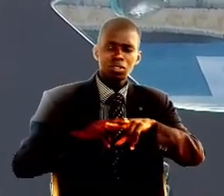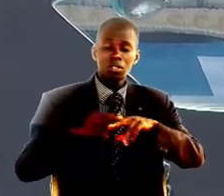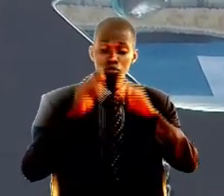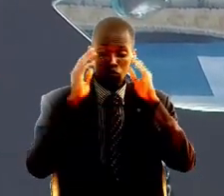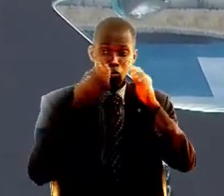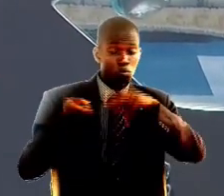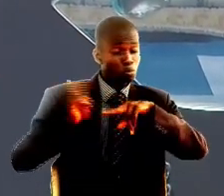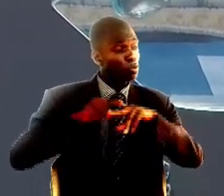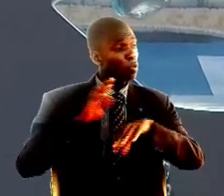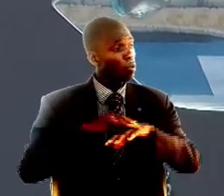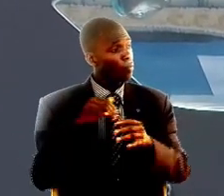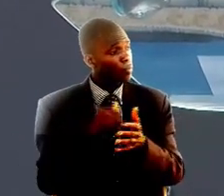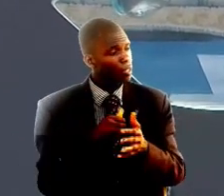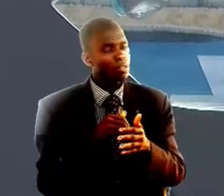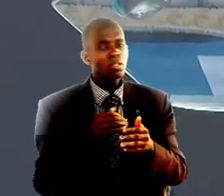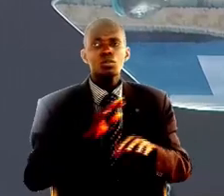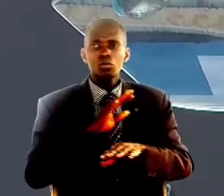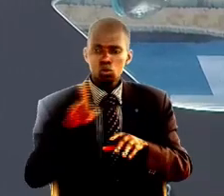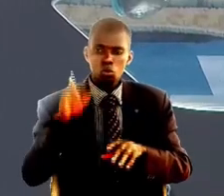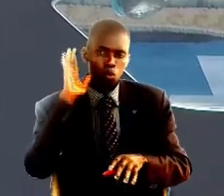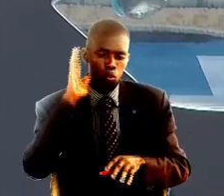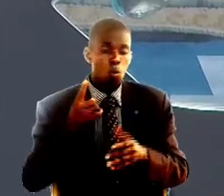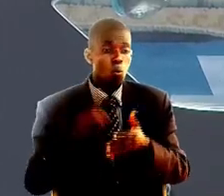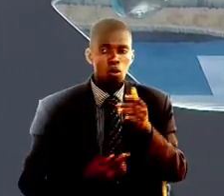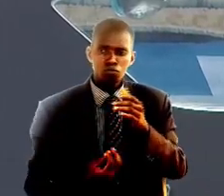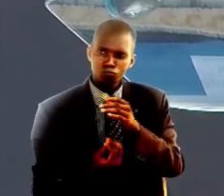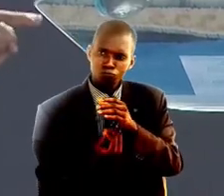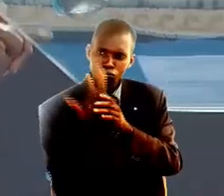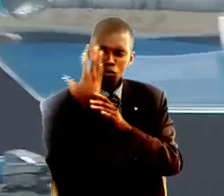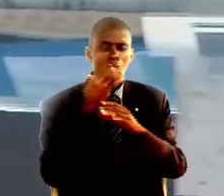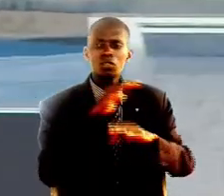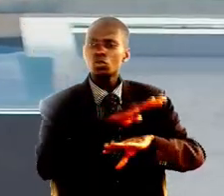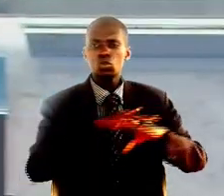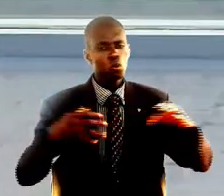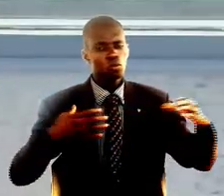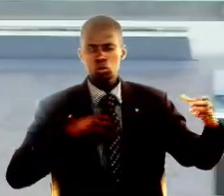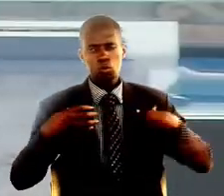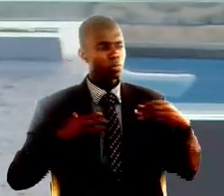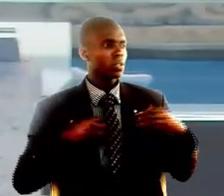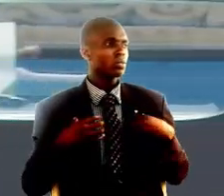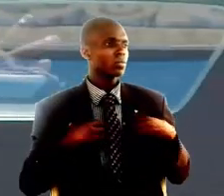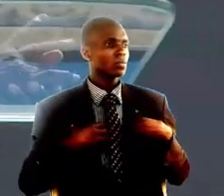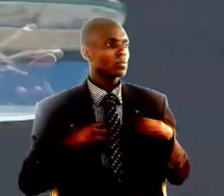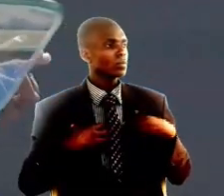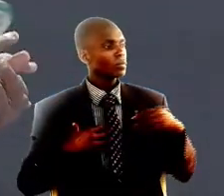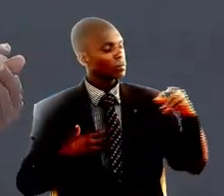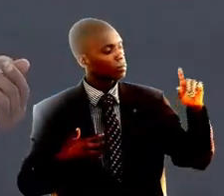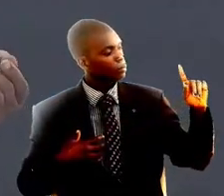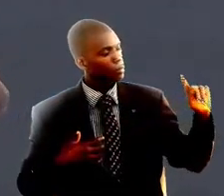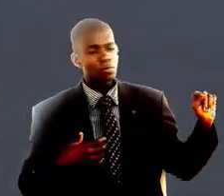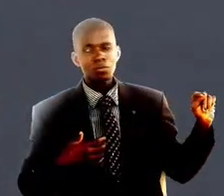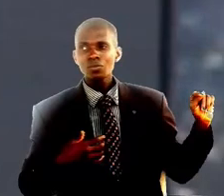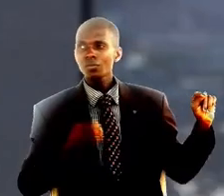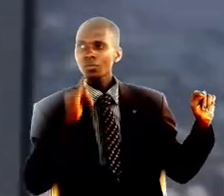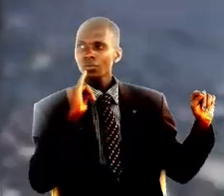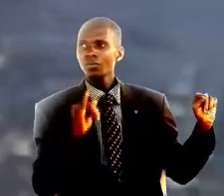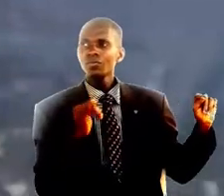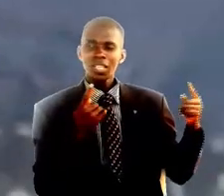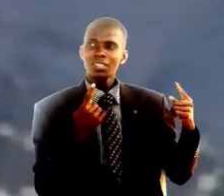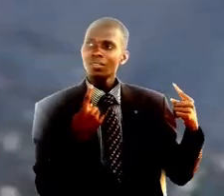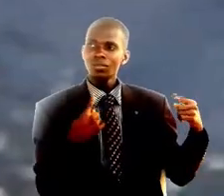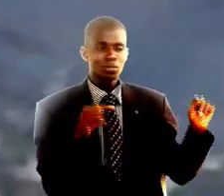Cultivate, don't complain. T in that word action is try.